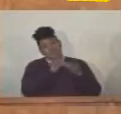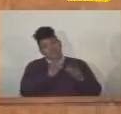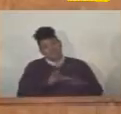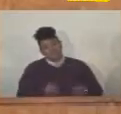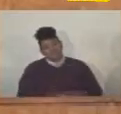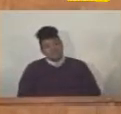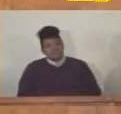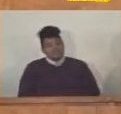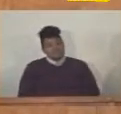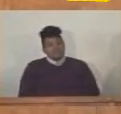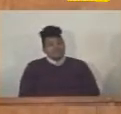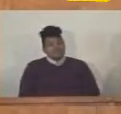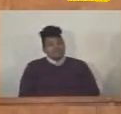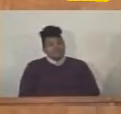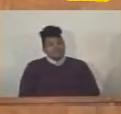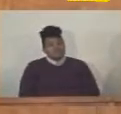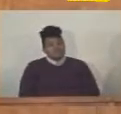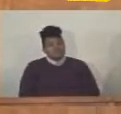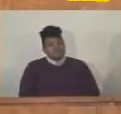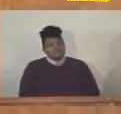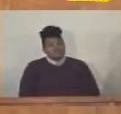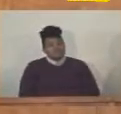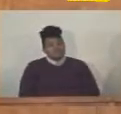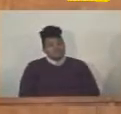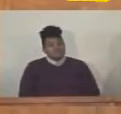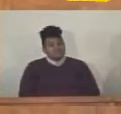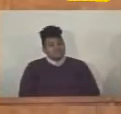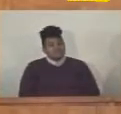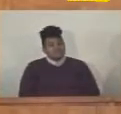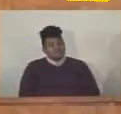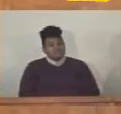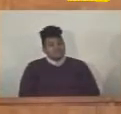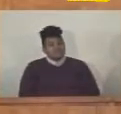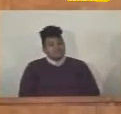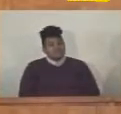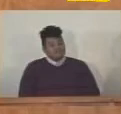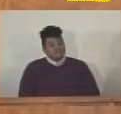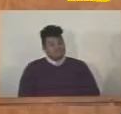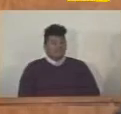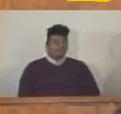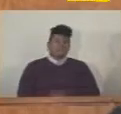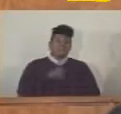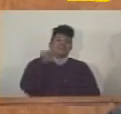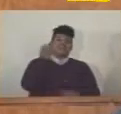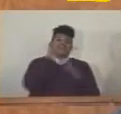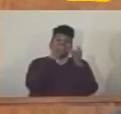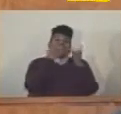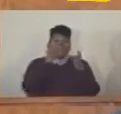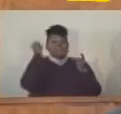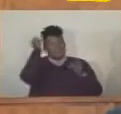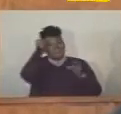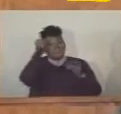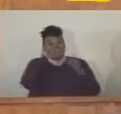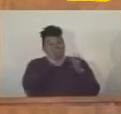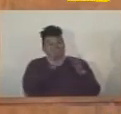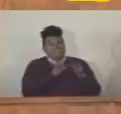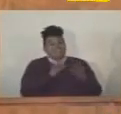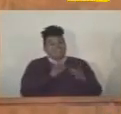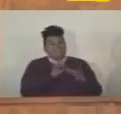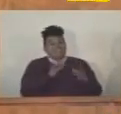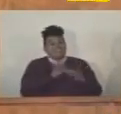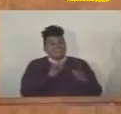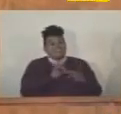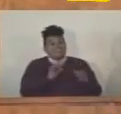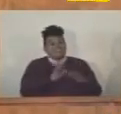Another idiotic statement, according to the citizens with whom I speak, says,